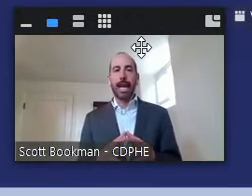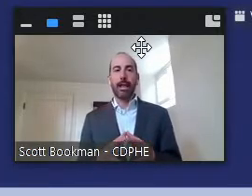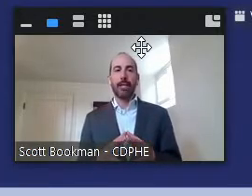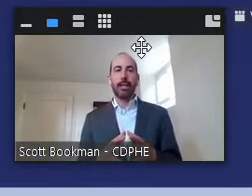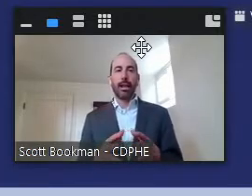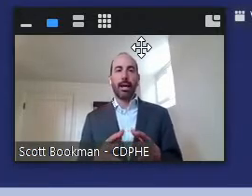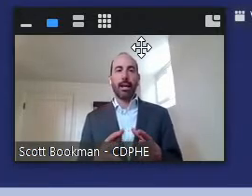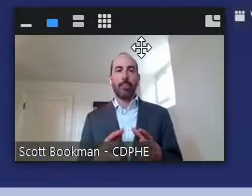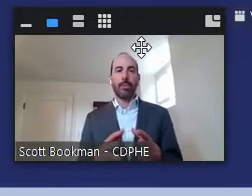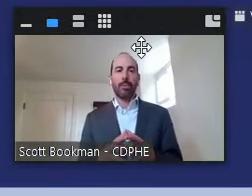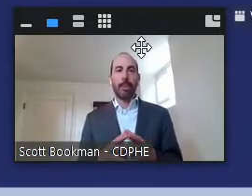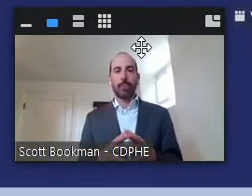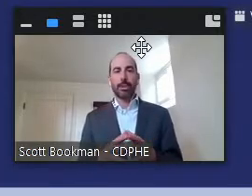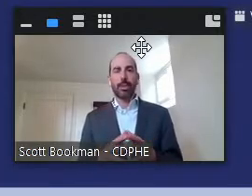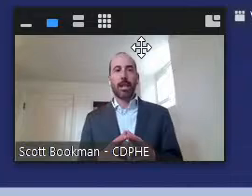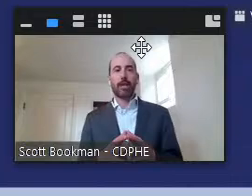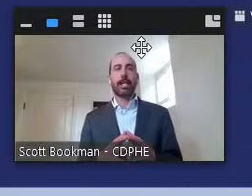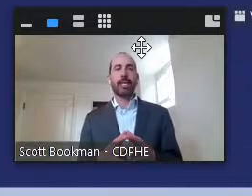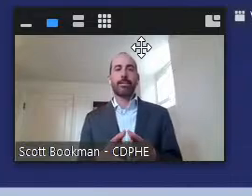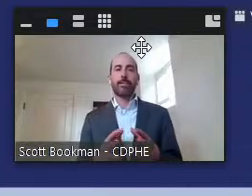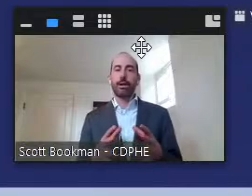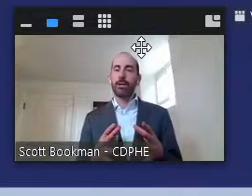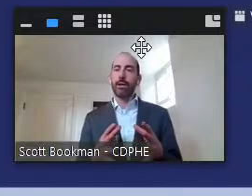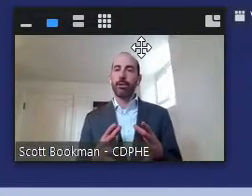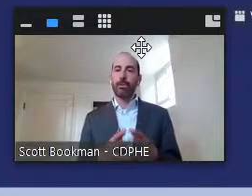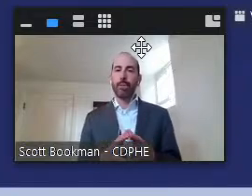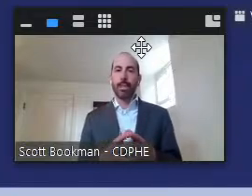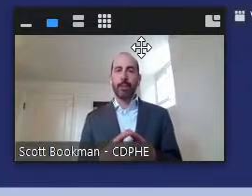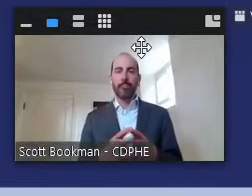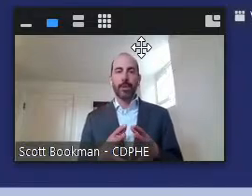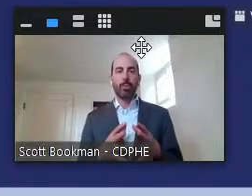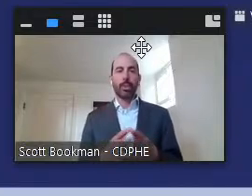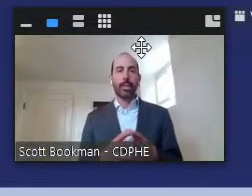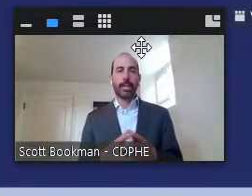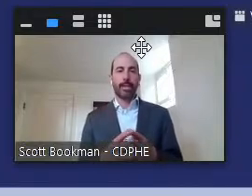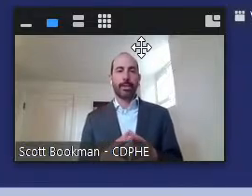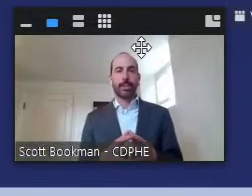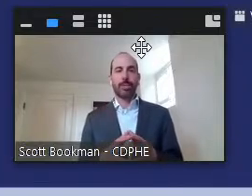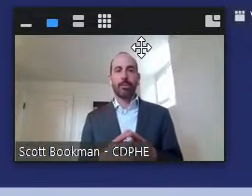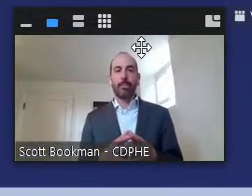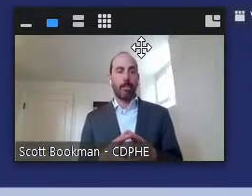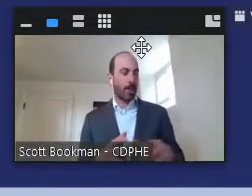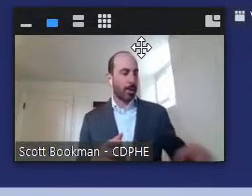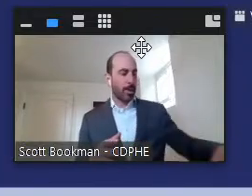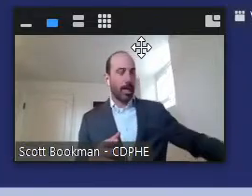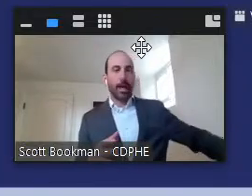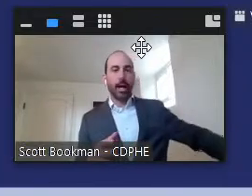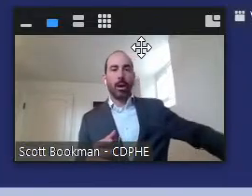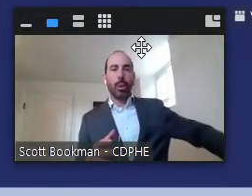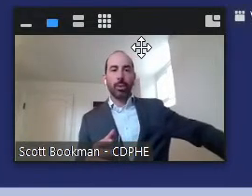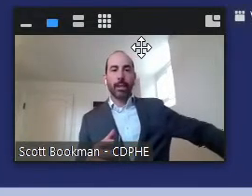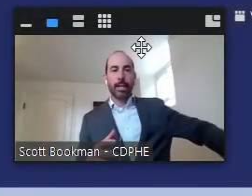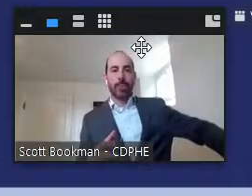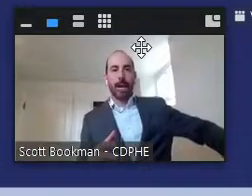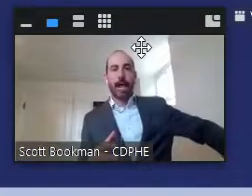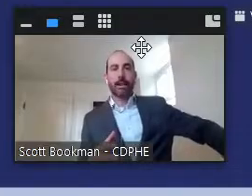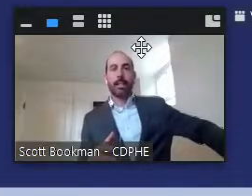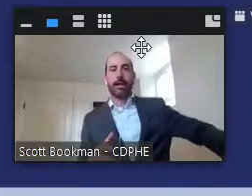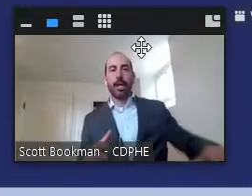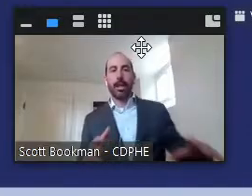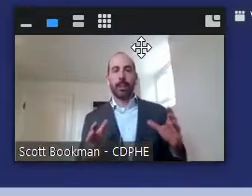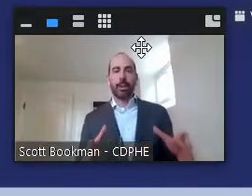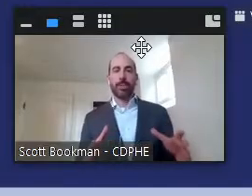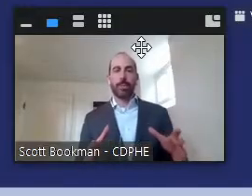guidance again with the remaining winter holidays. And so, three really key things to remember. Only